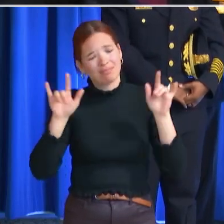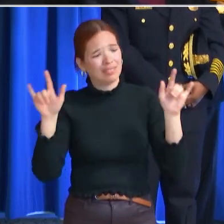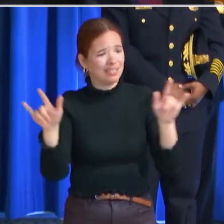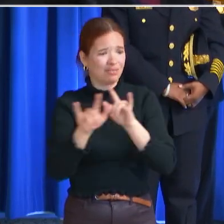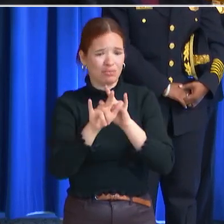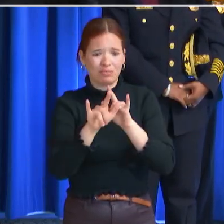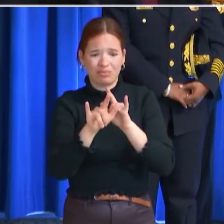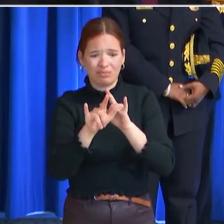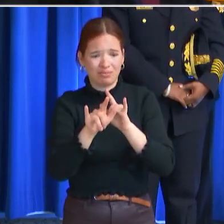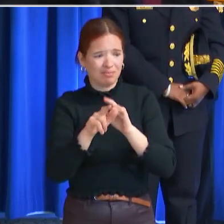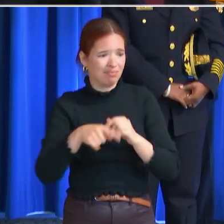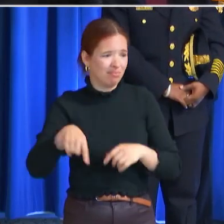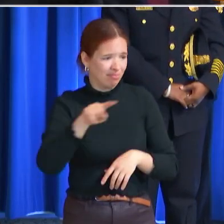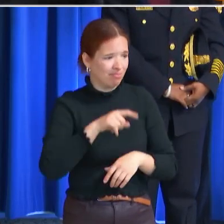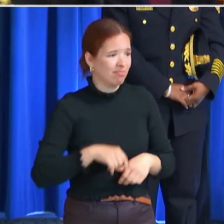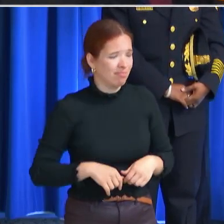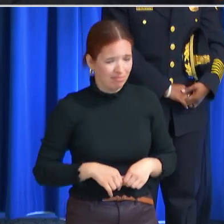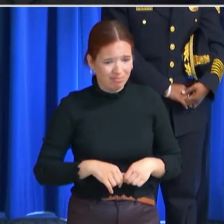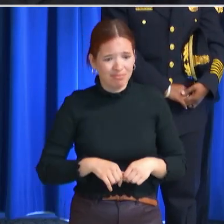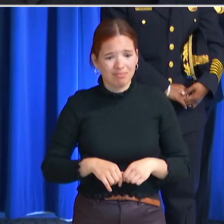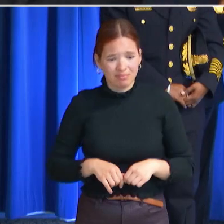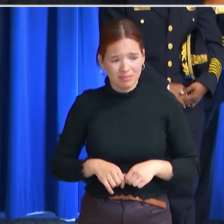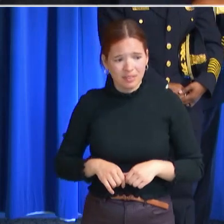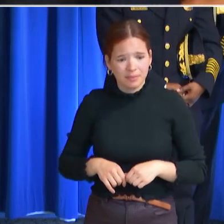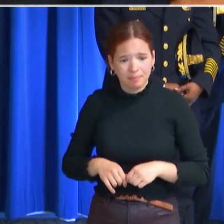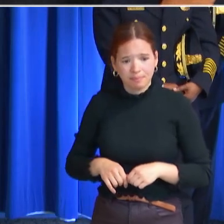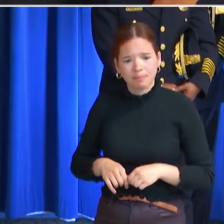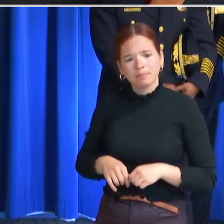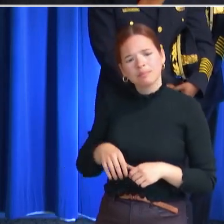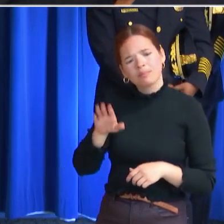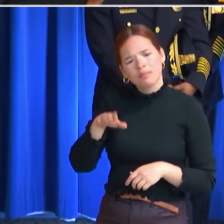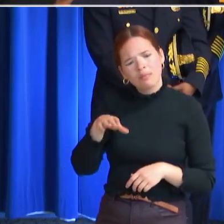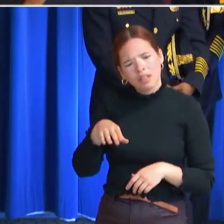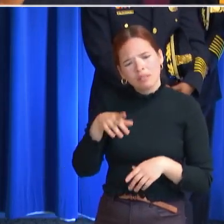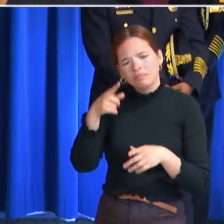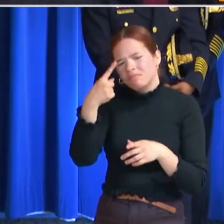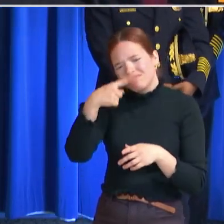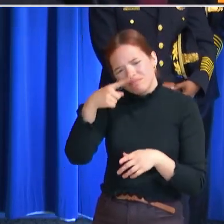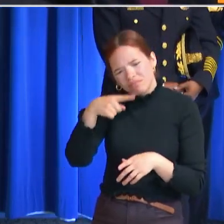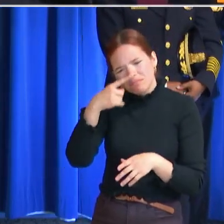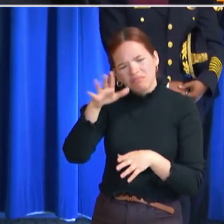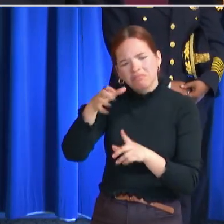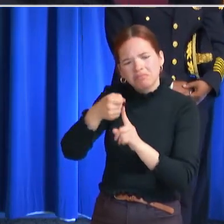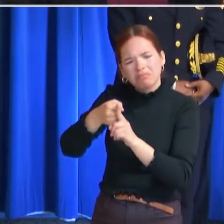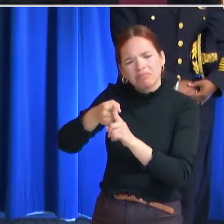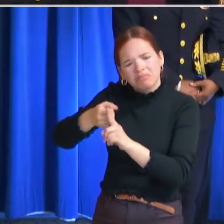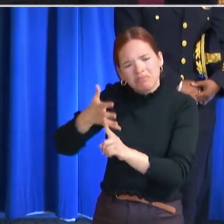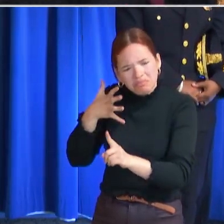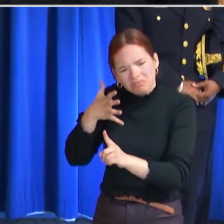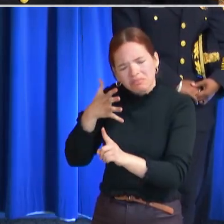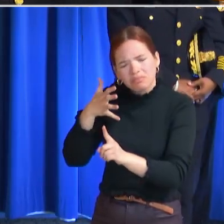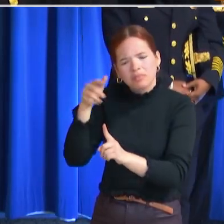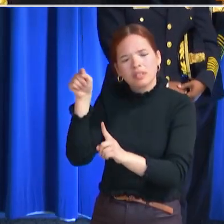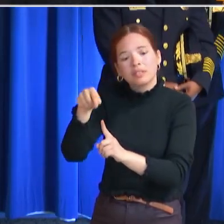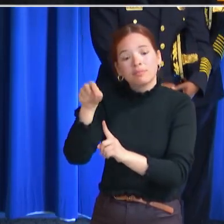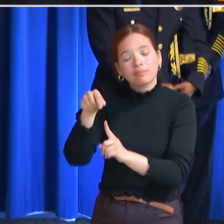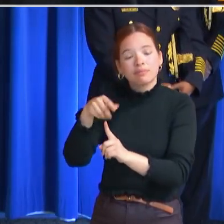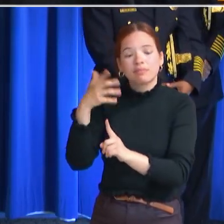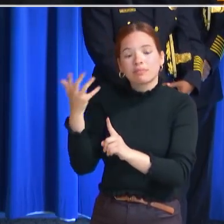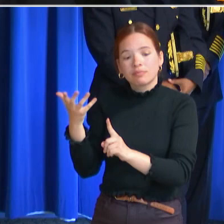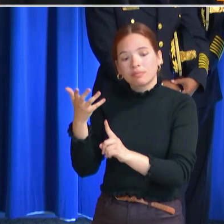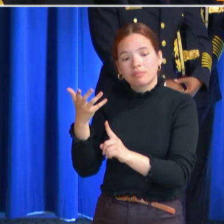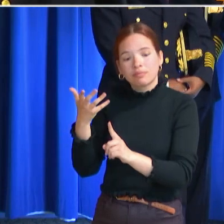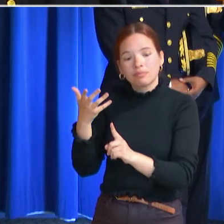Mayor? Yeah. Can you describe just the loss of Chief Conte, what this means to you, your working relationship with